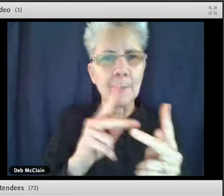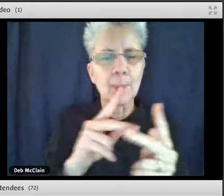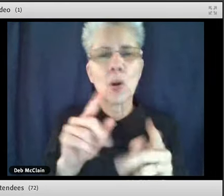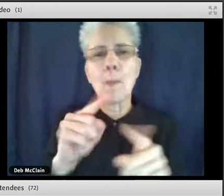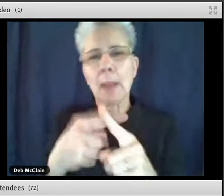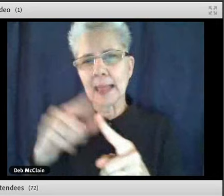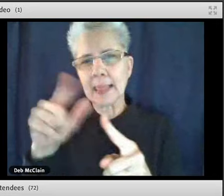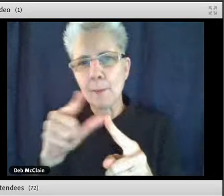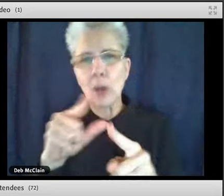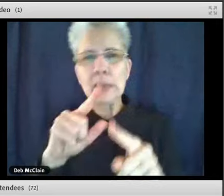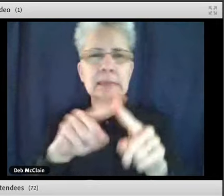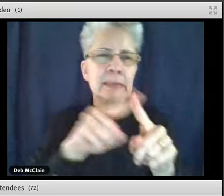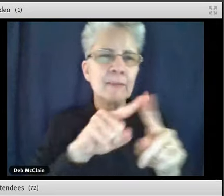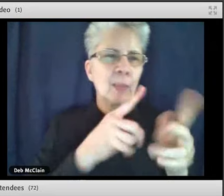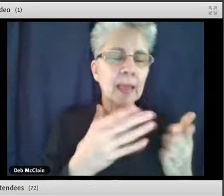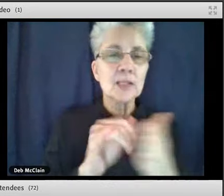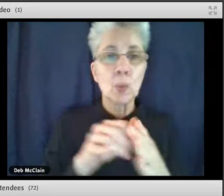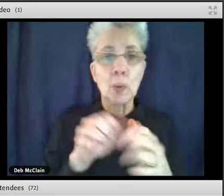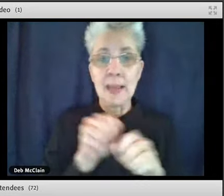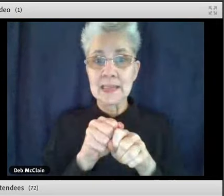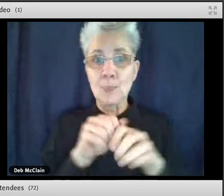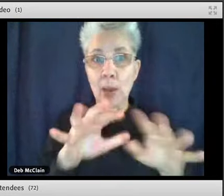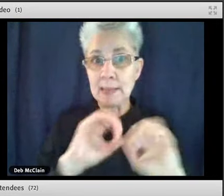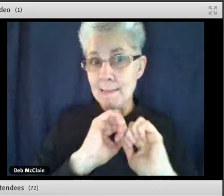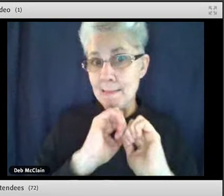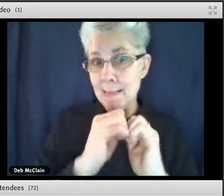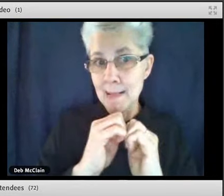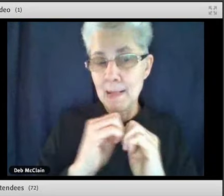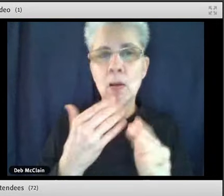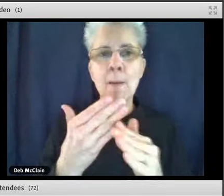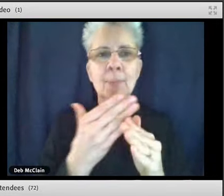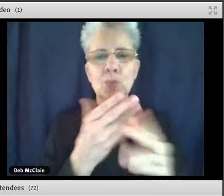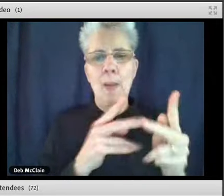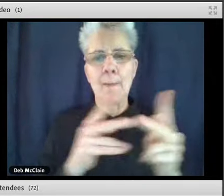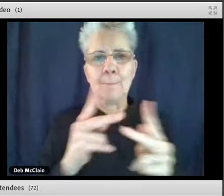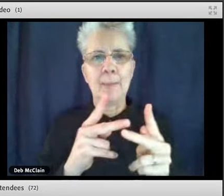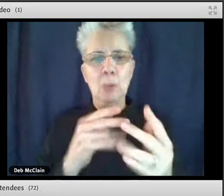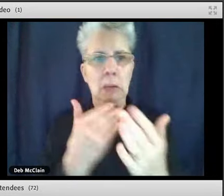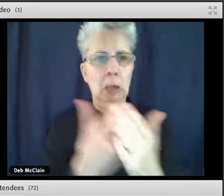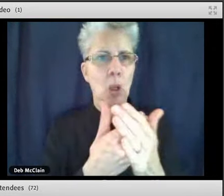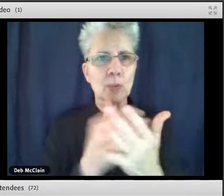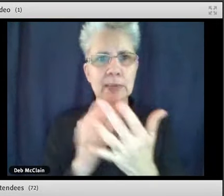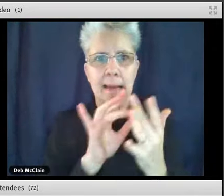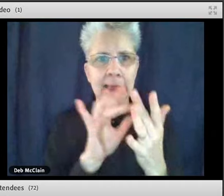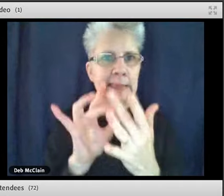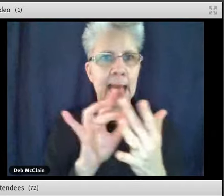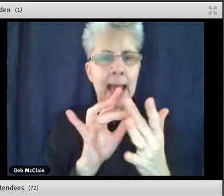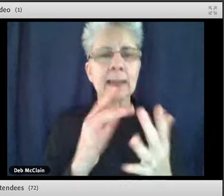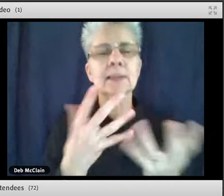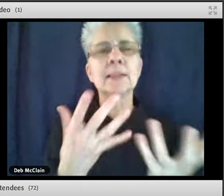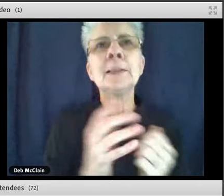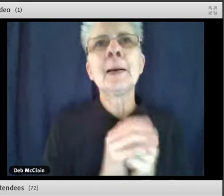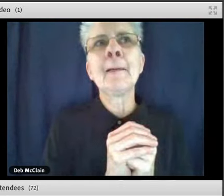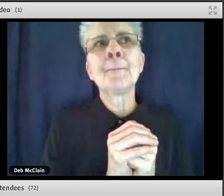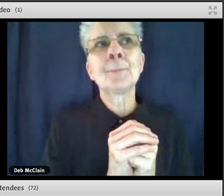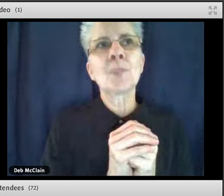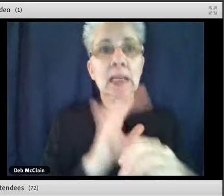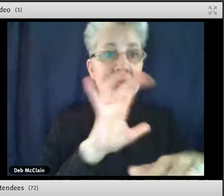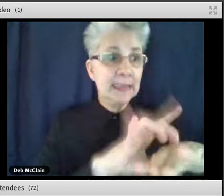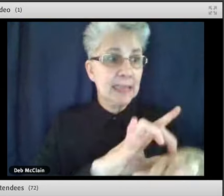that. And so it spreads by, between people in close contact. It's a, or you